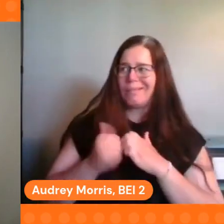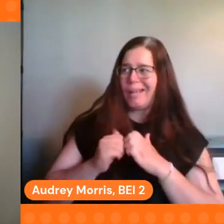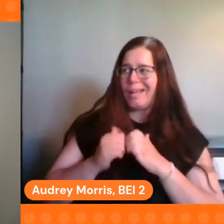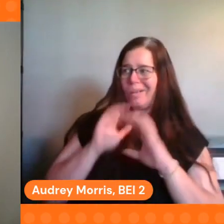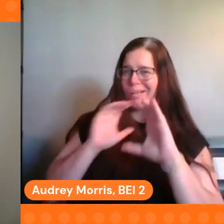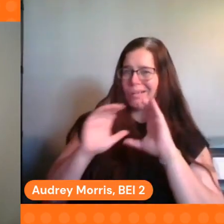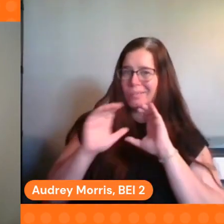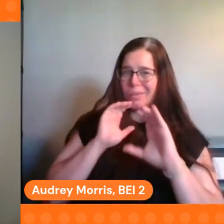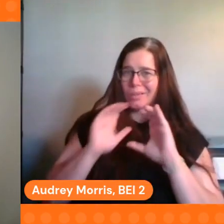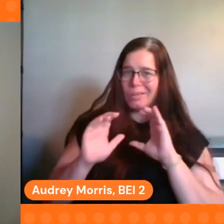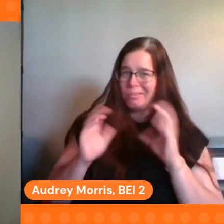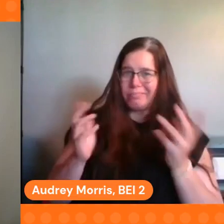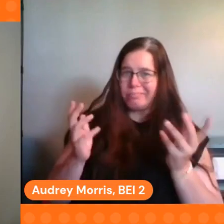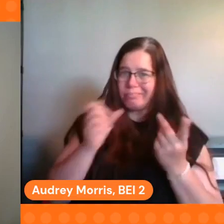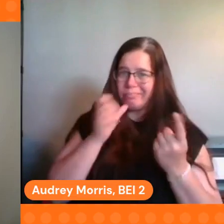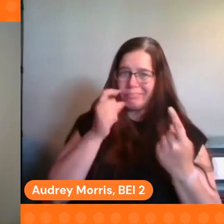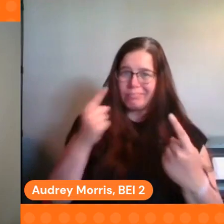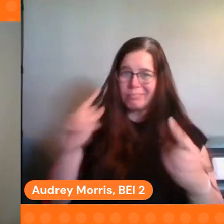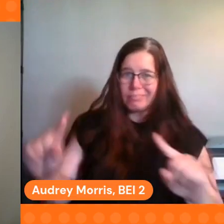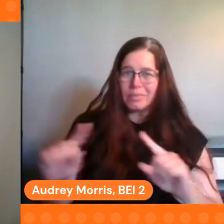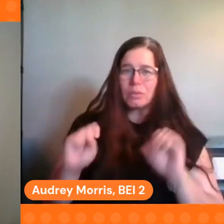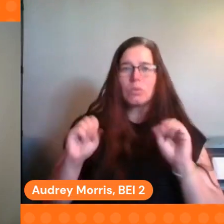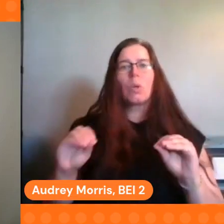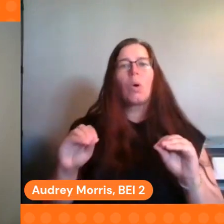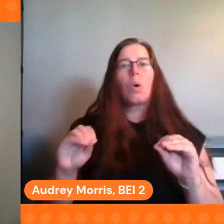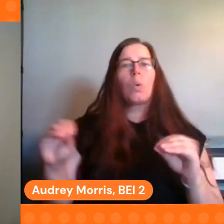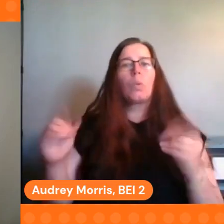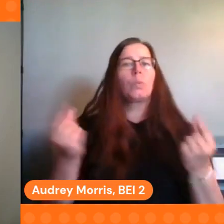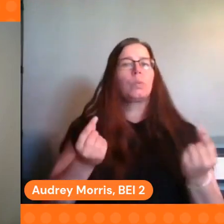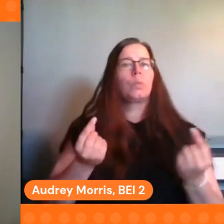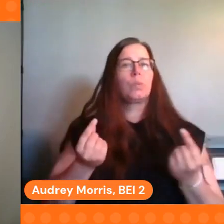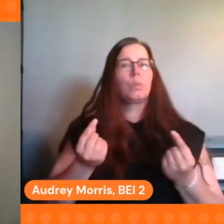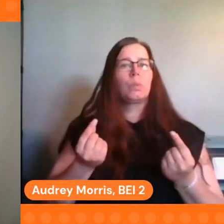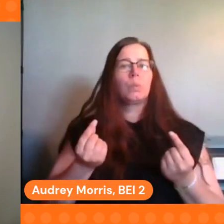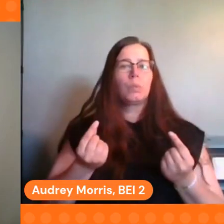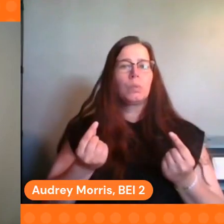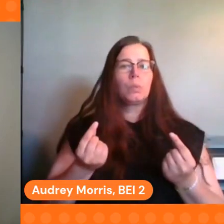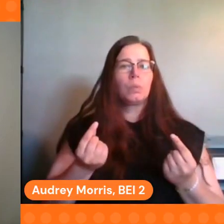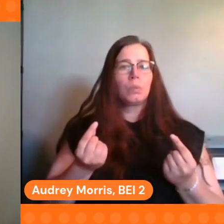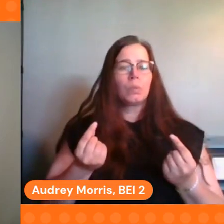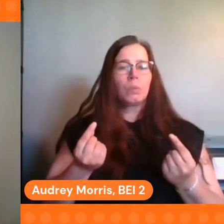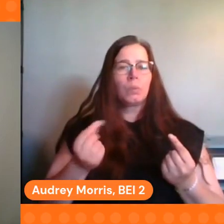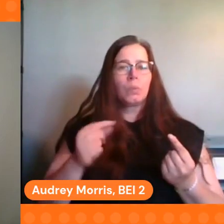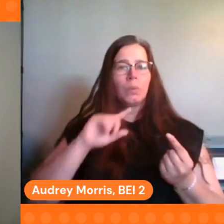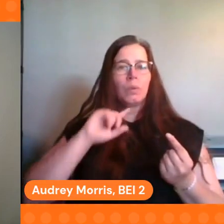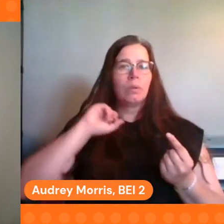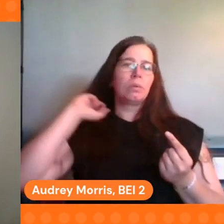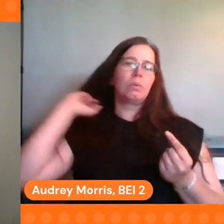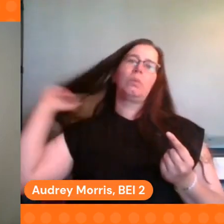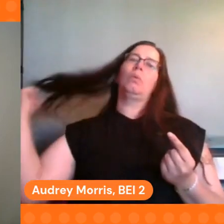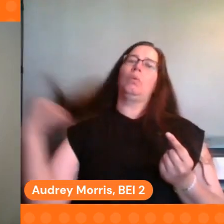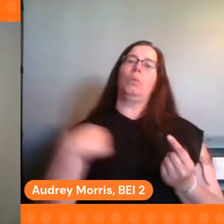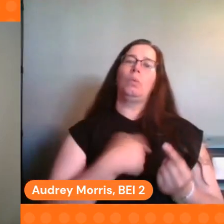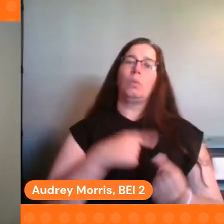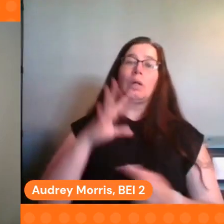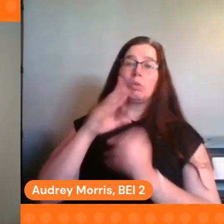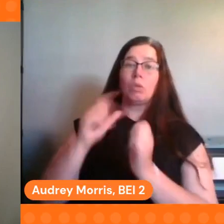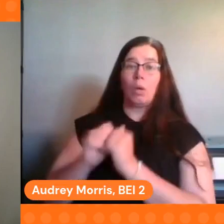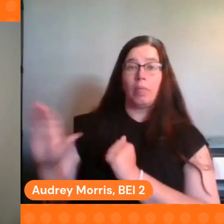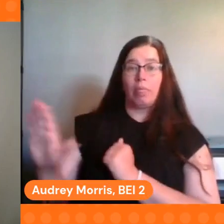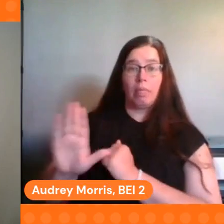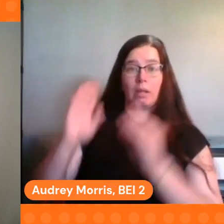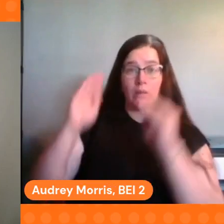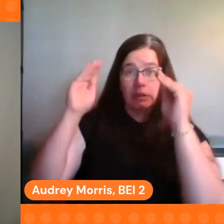actually interact with them. So what we did is actually we talked with the teachers, and let's say